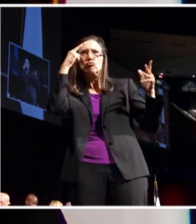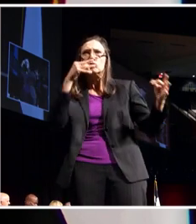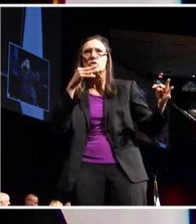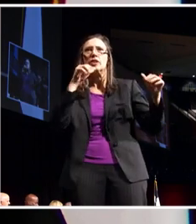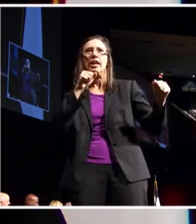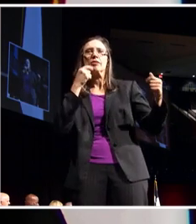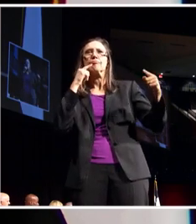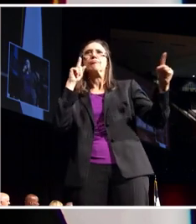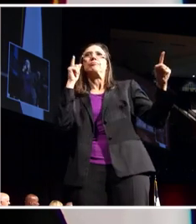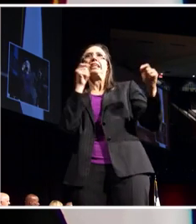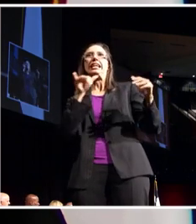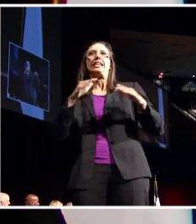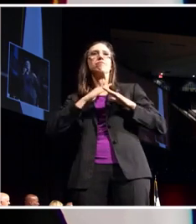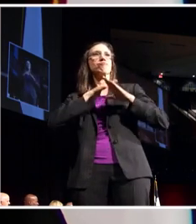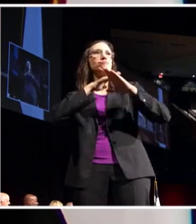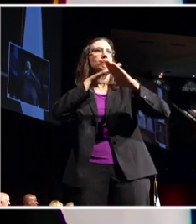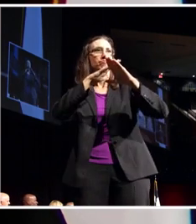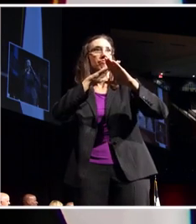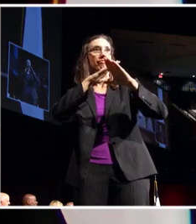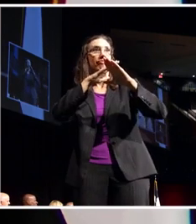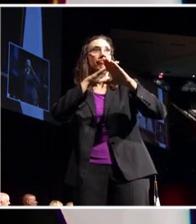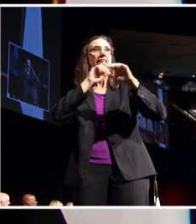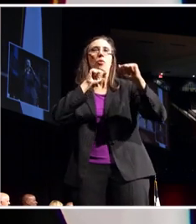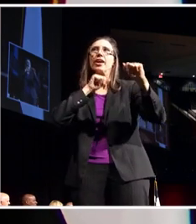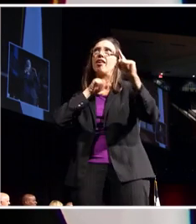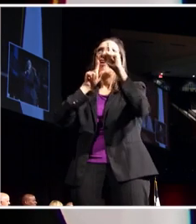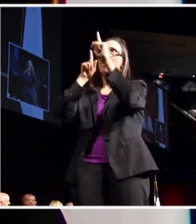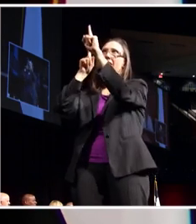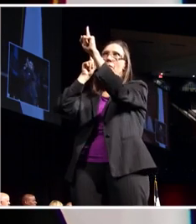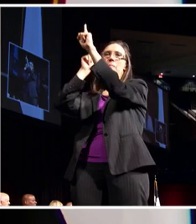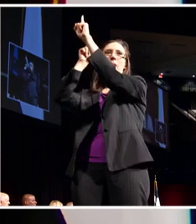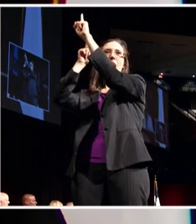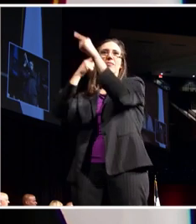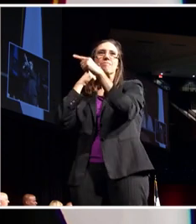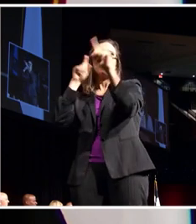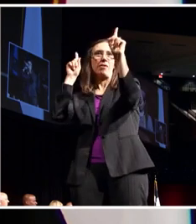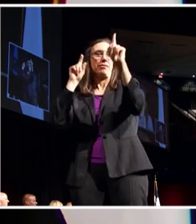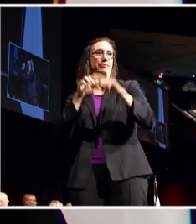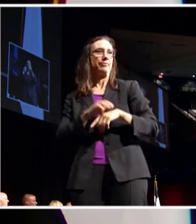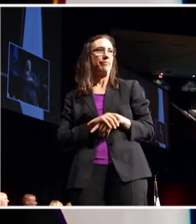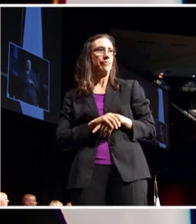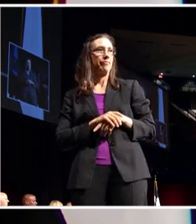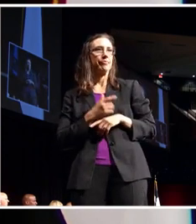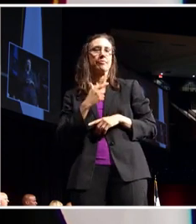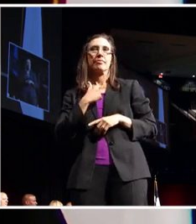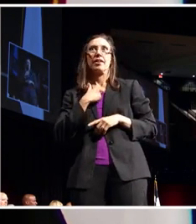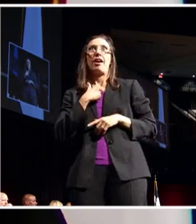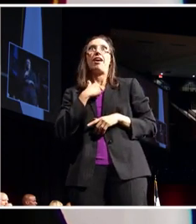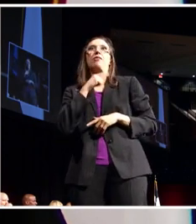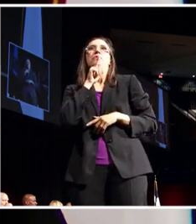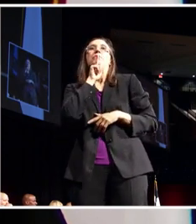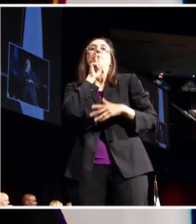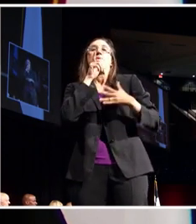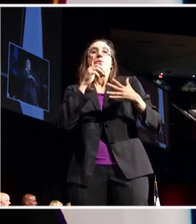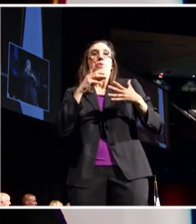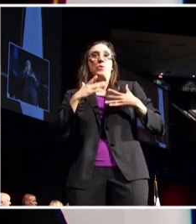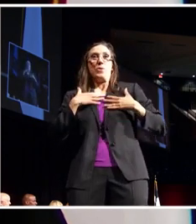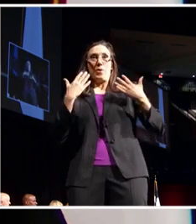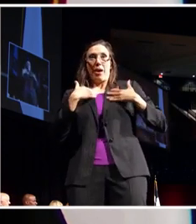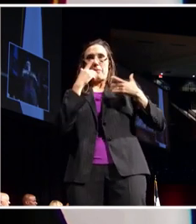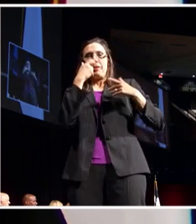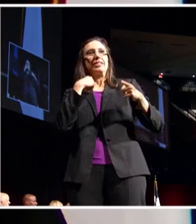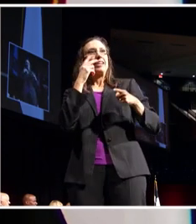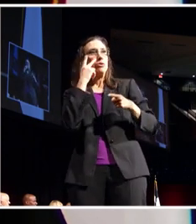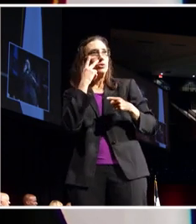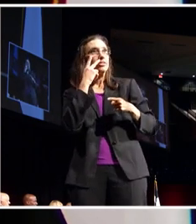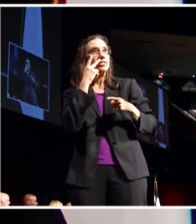and overcome any obstacles in our way to reach our goals and dreams in life. I'm extremely happy because I won't see